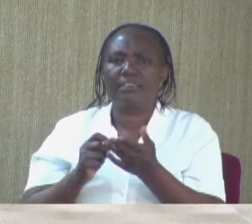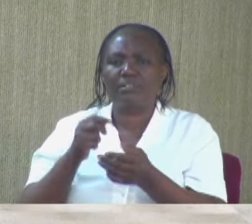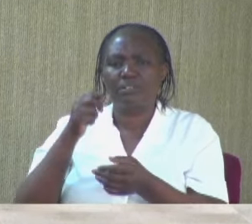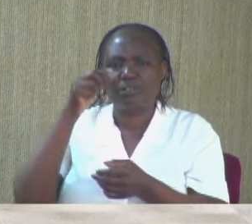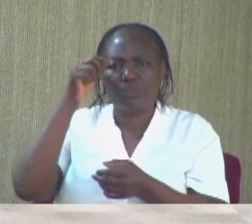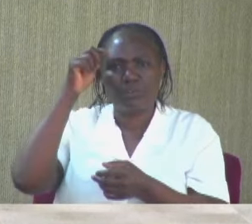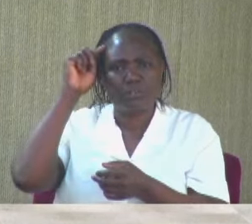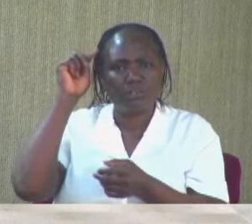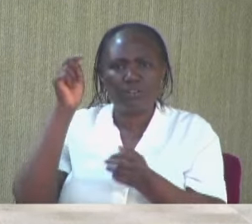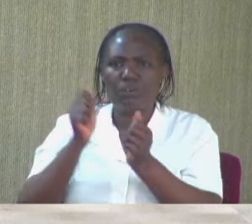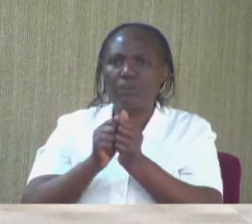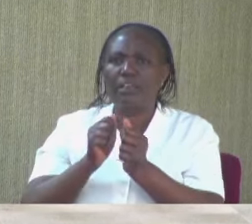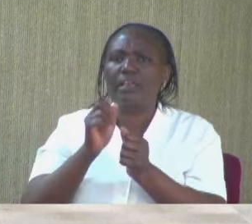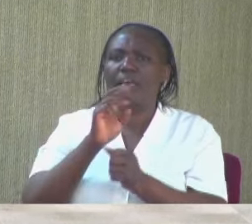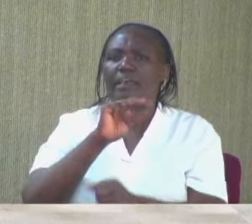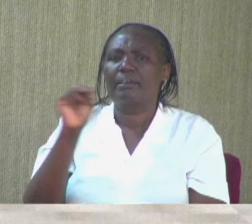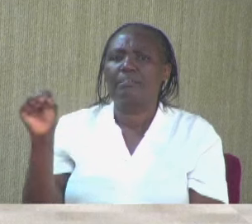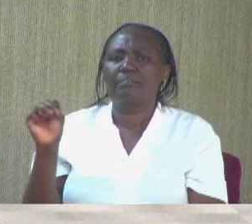him?